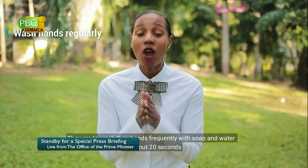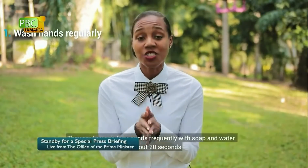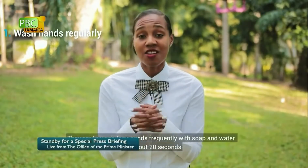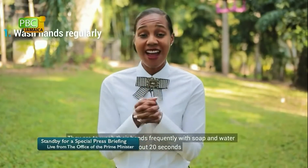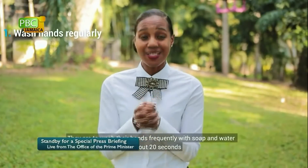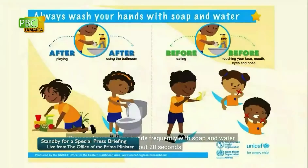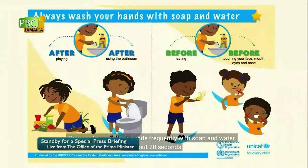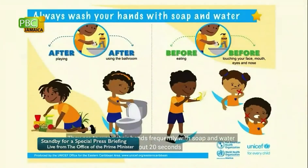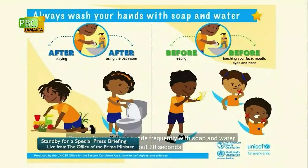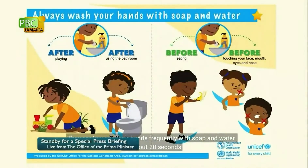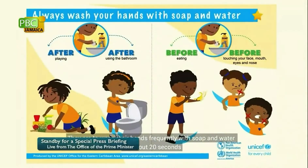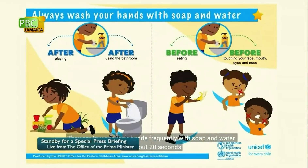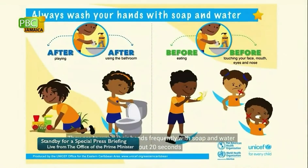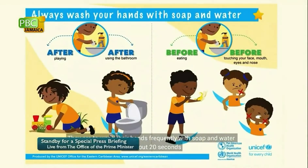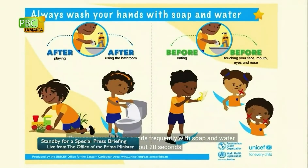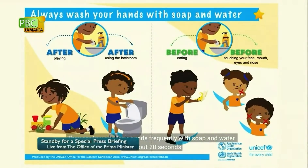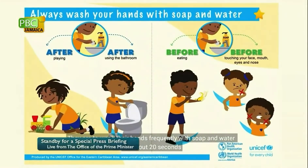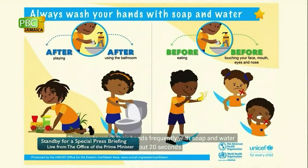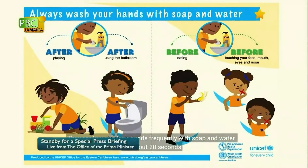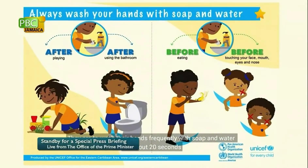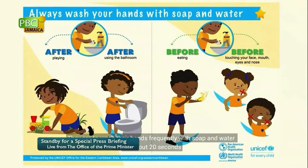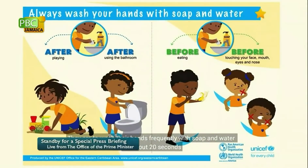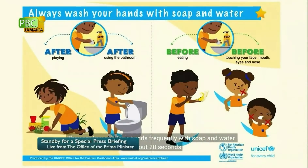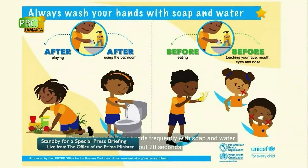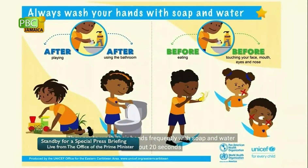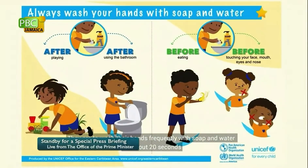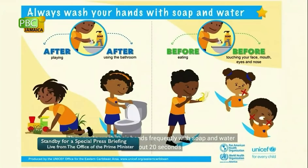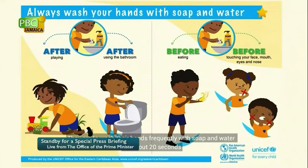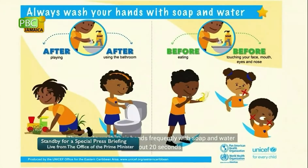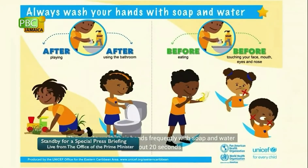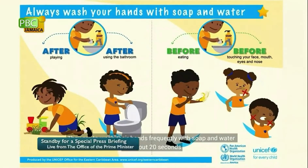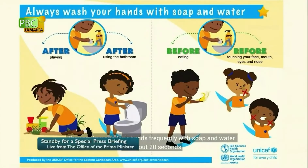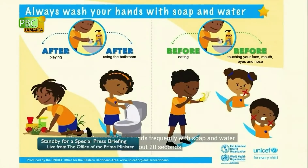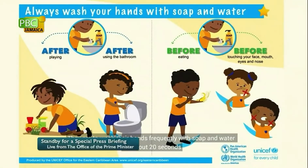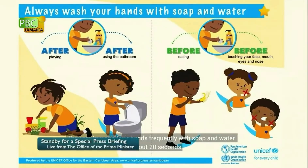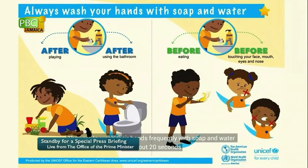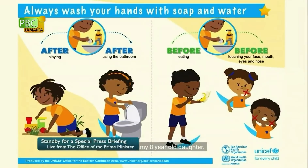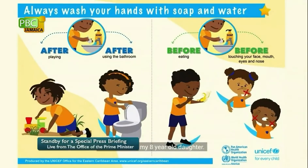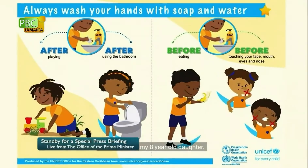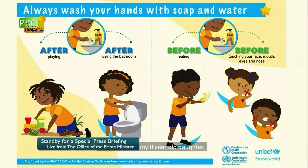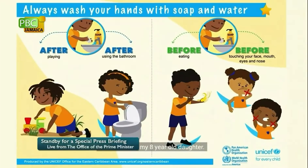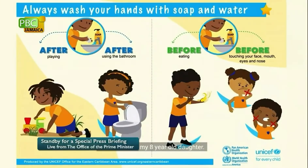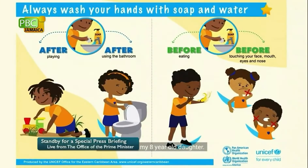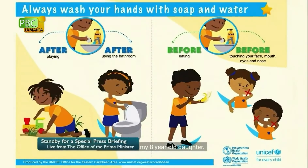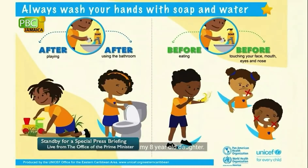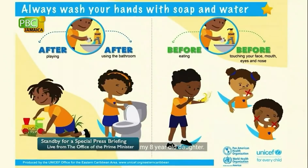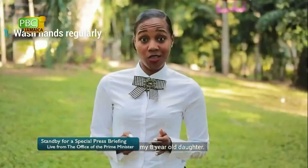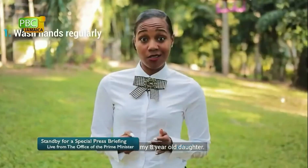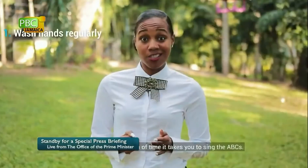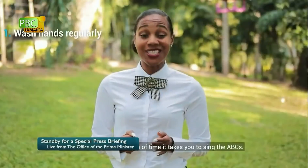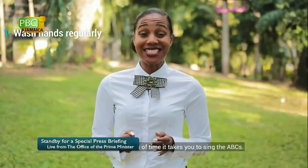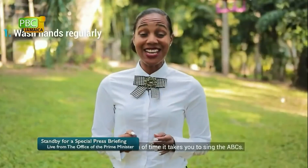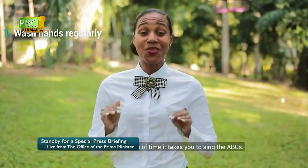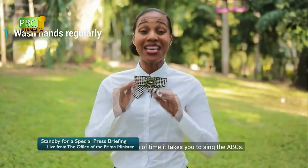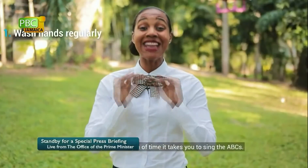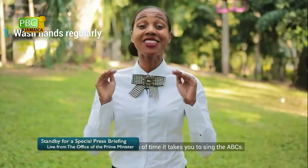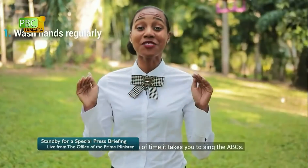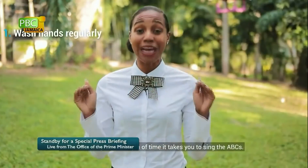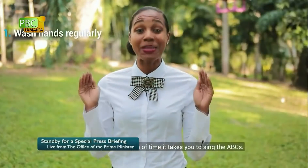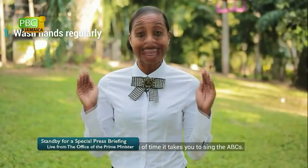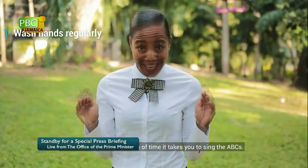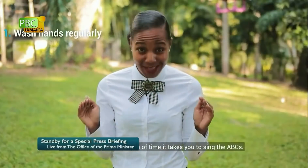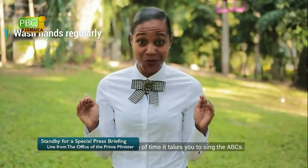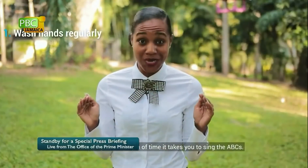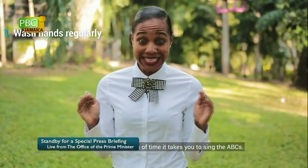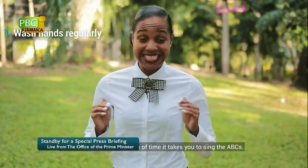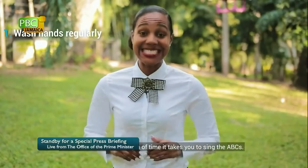They're to wash their hands frequently with soap and water for about 20 seconds. Or if you're like my 8-year-old daughter, she'll tell you the length of